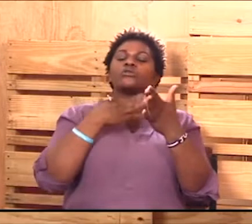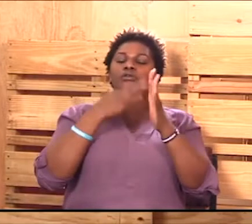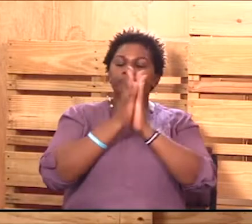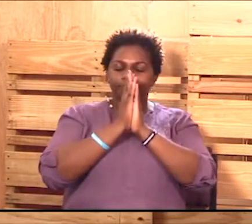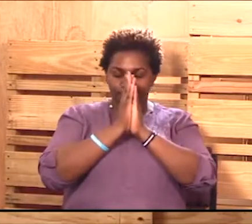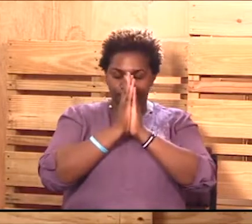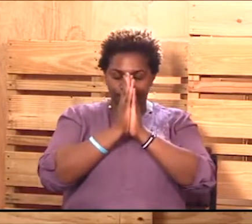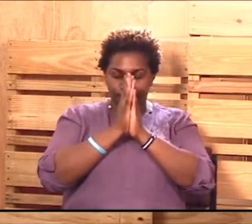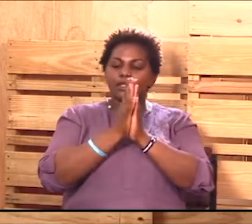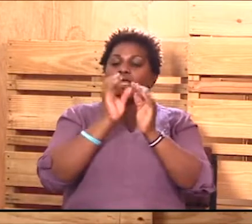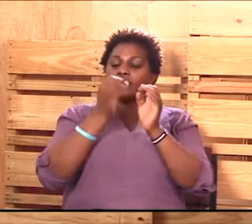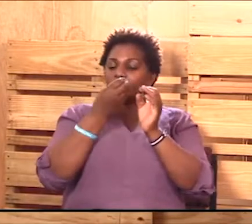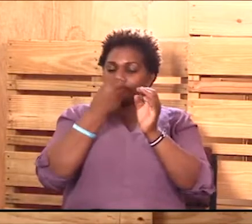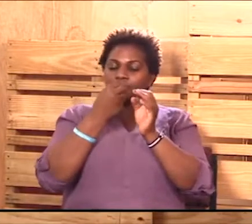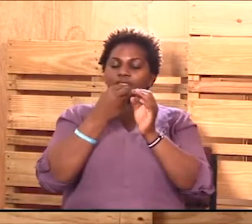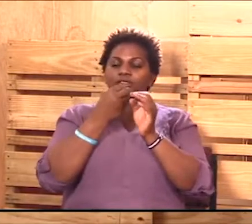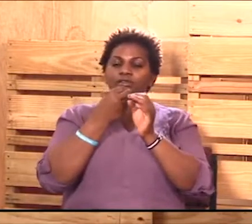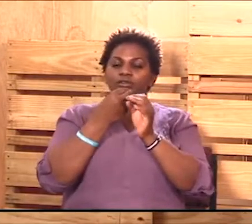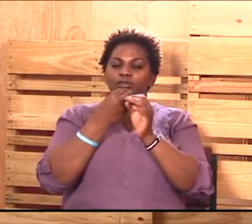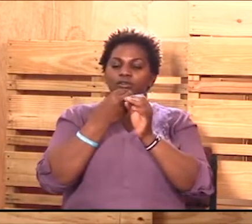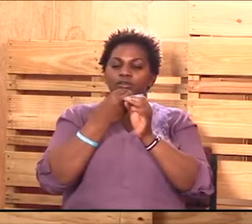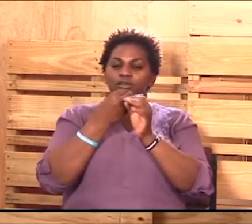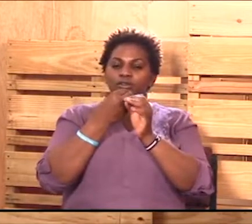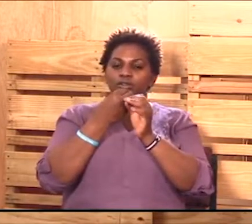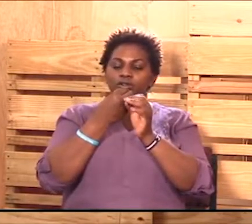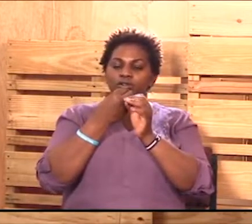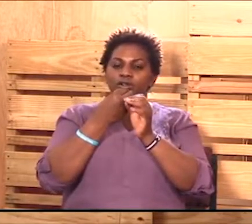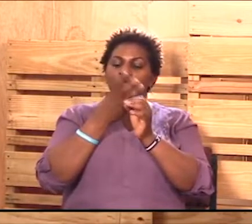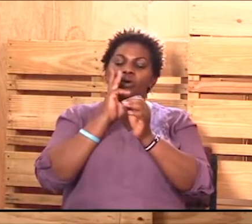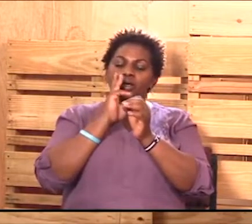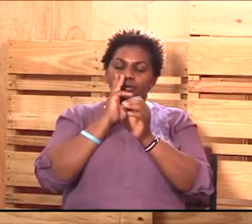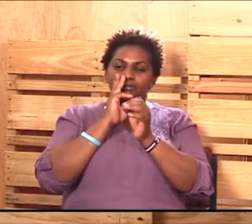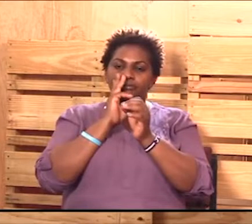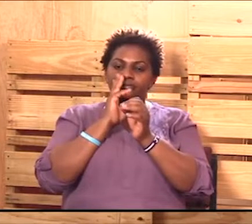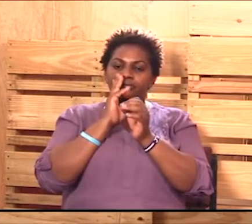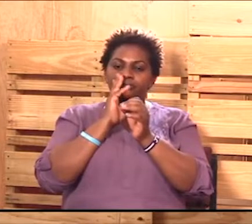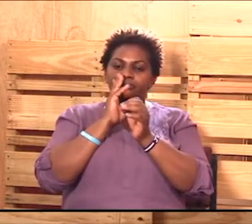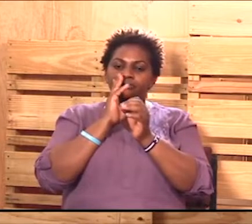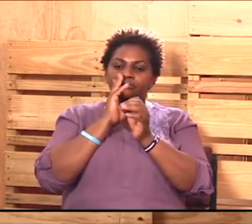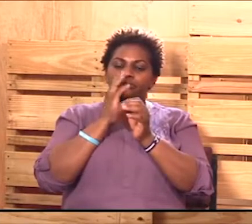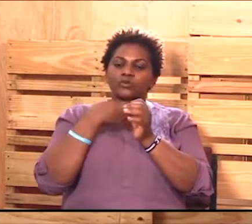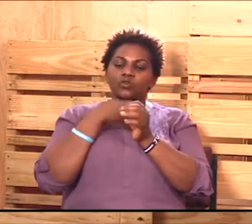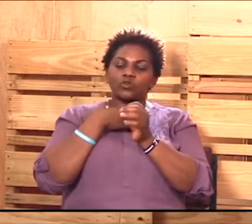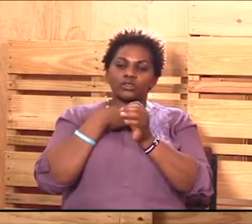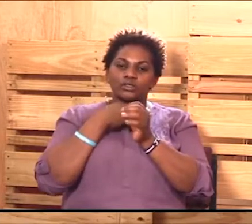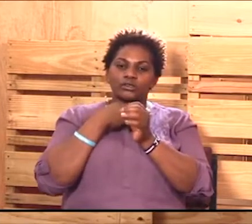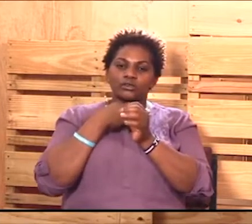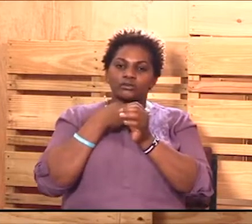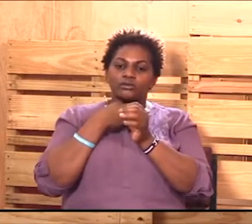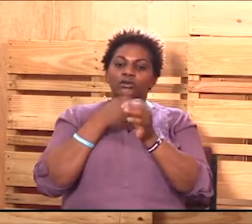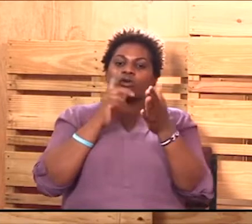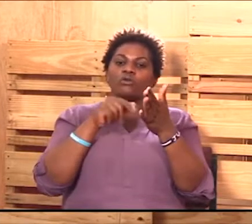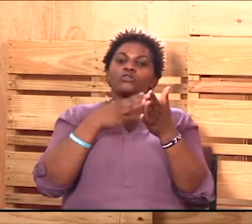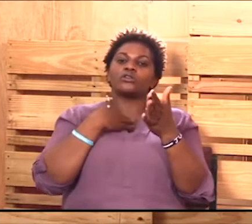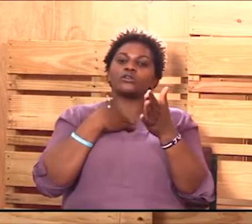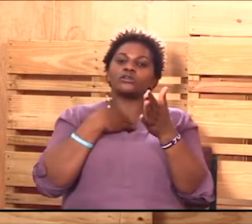If it's that food, is that need of water, is that need of clothing, whatever